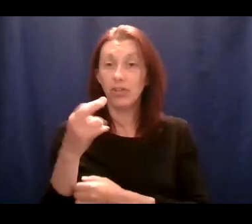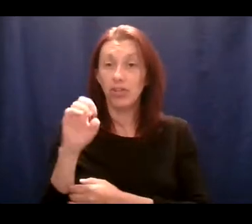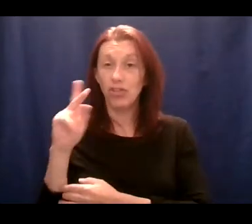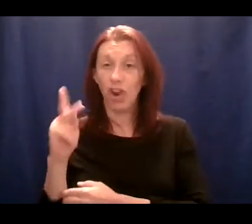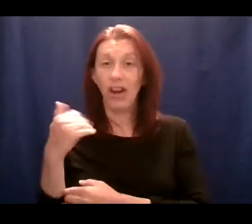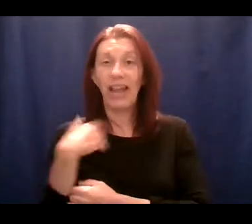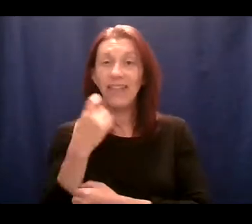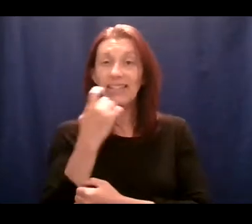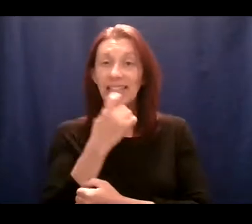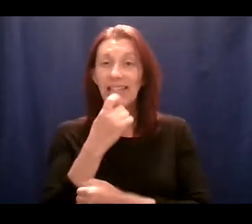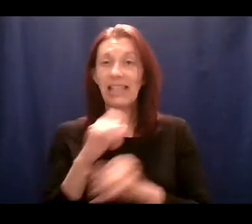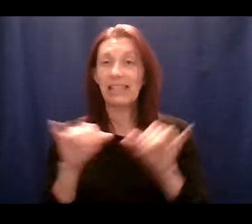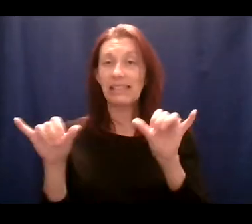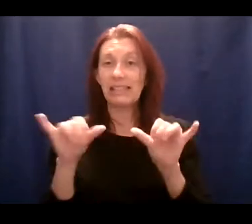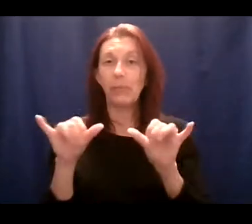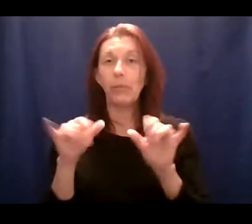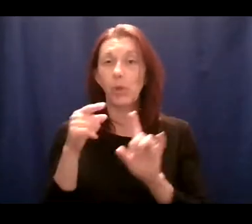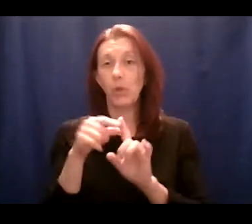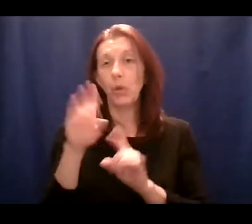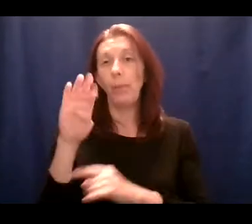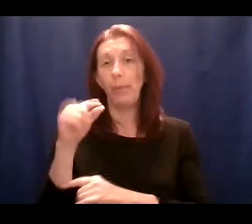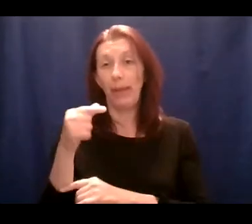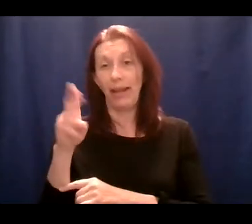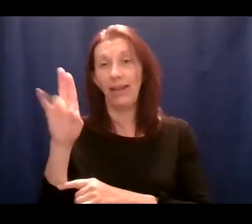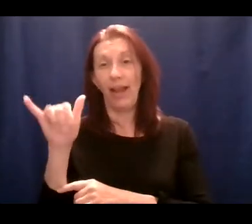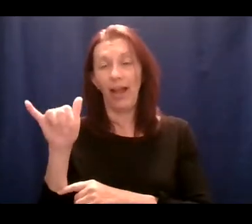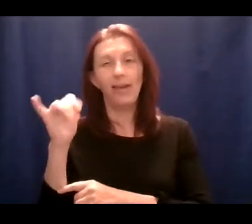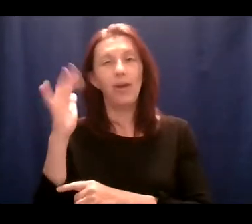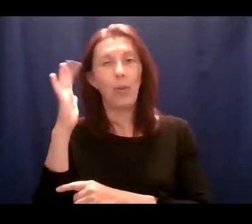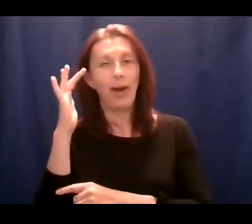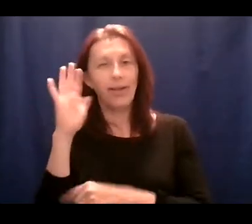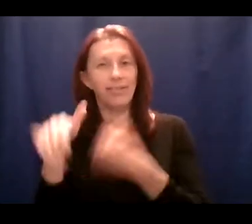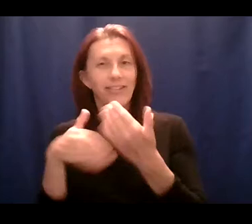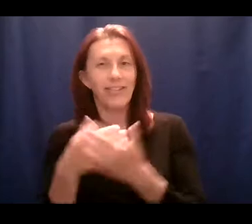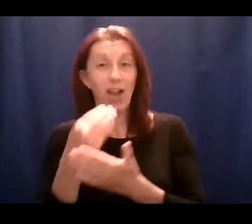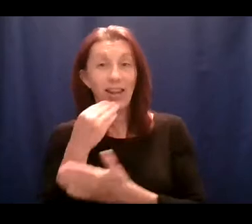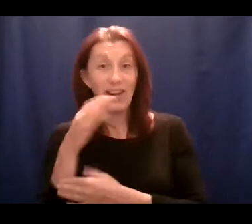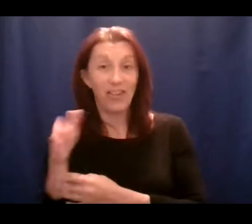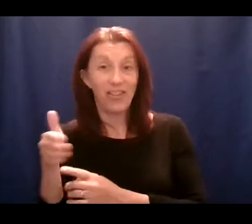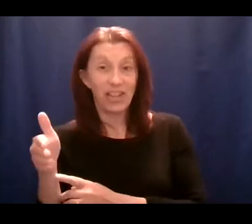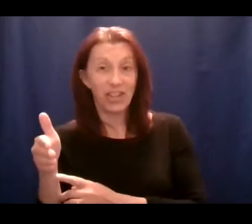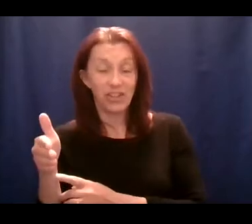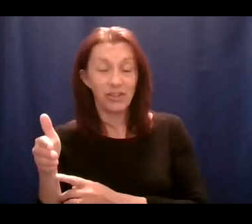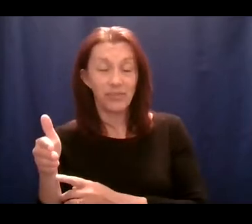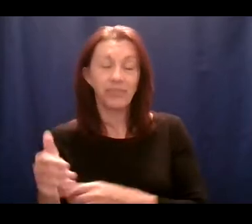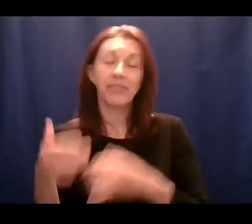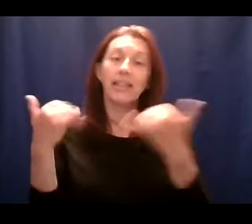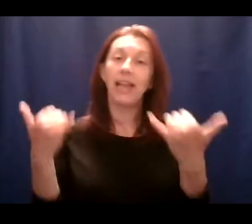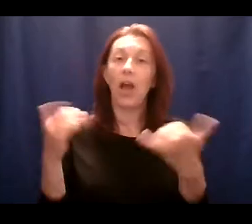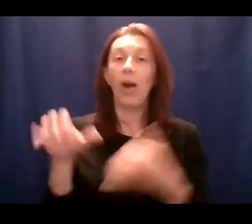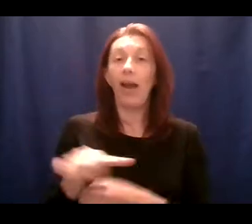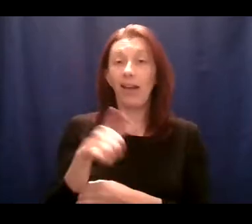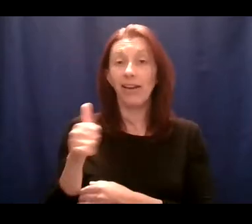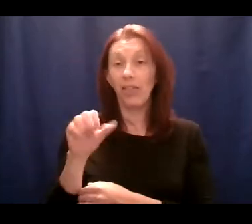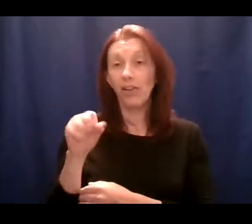Big Guy because they eat fish. All right, let's take a peek at another shark here. Now I mentioned we had our